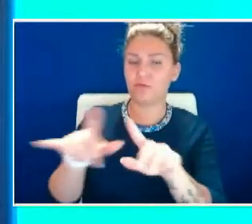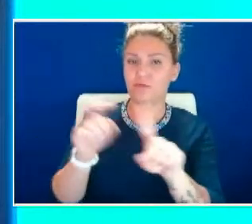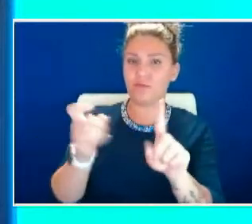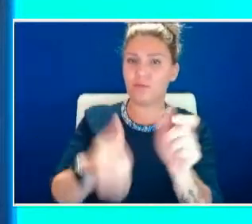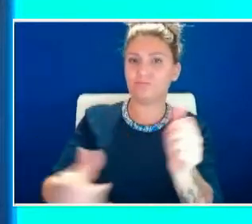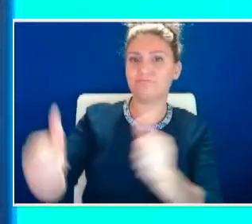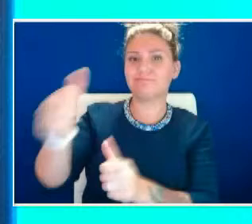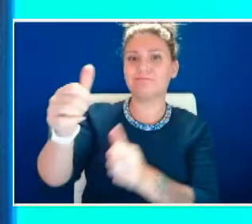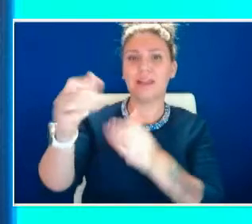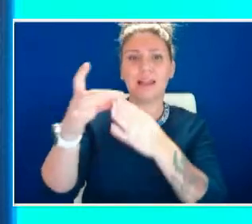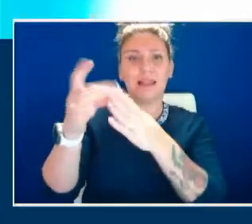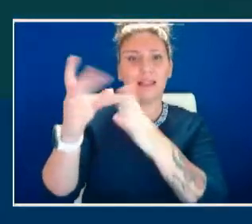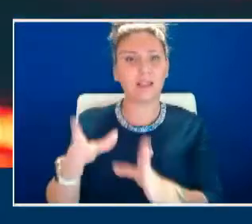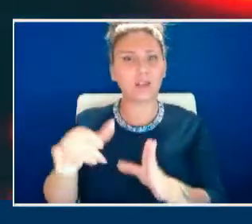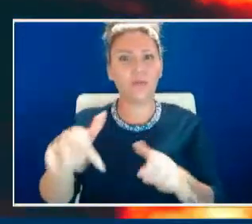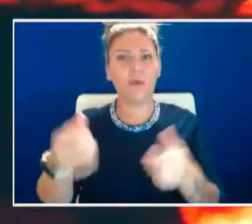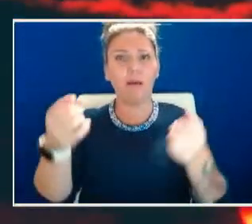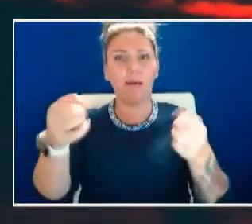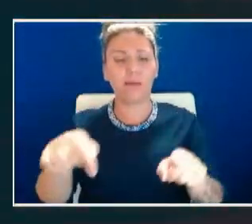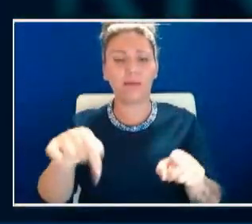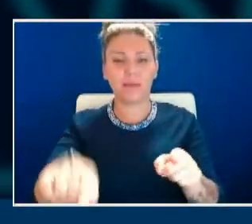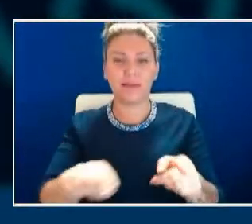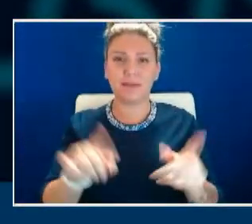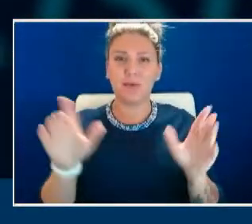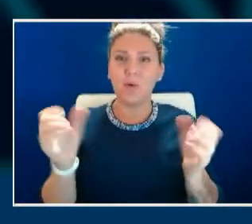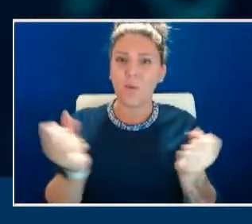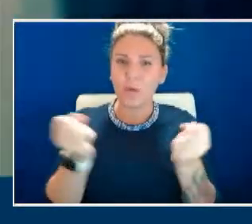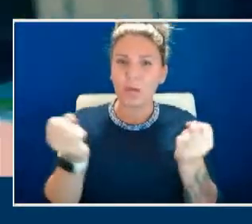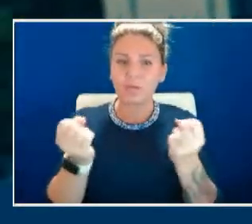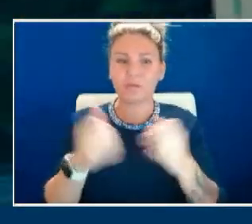to come this winter.